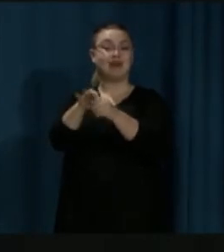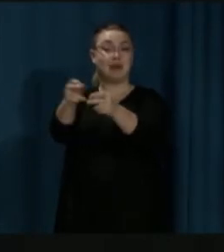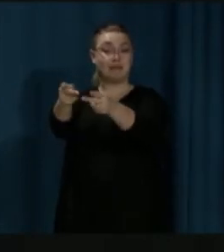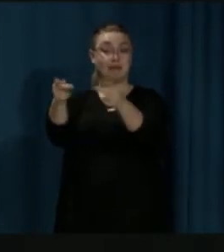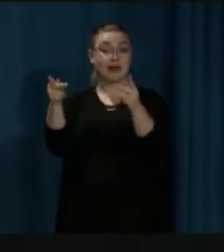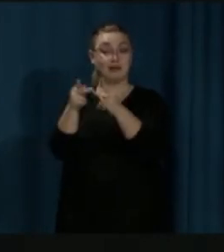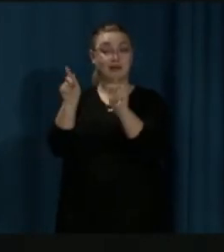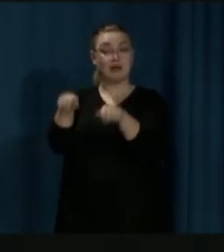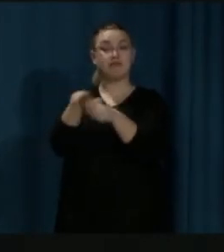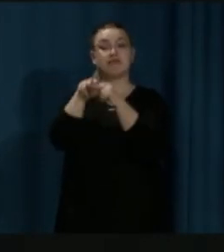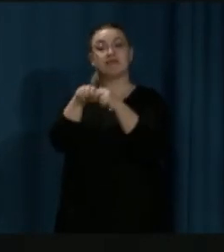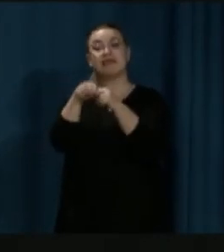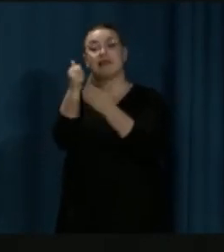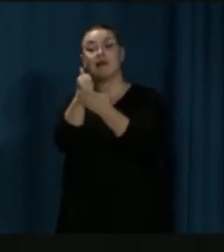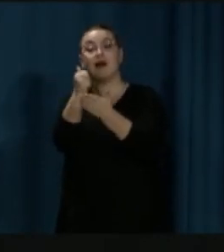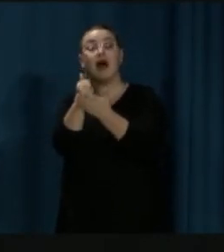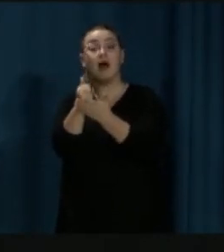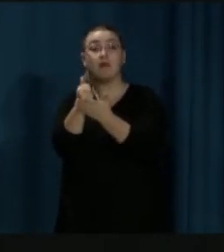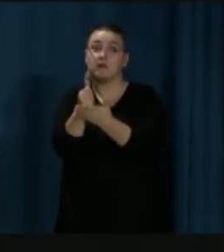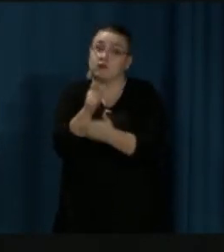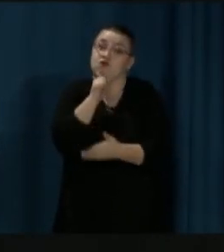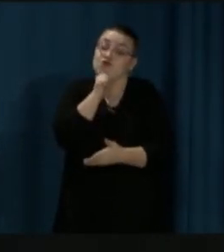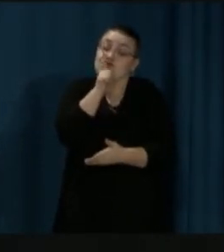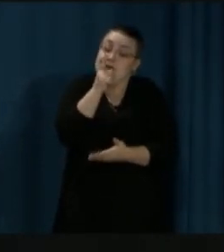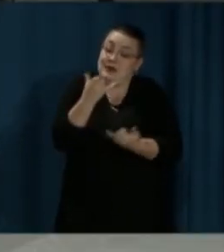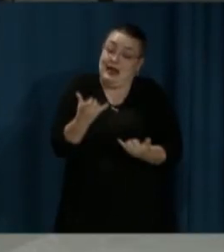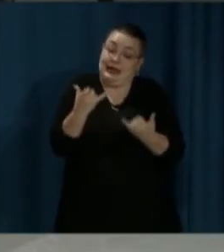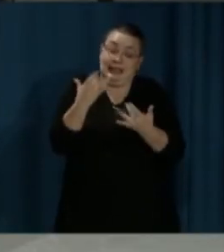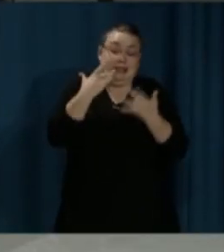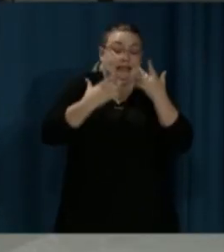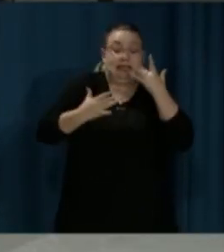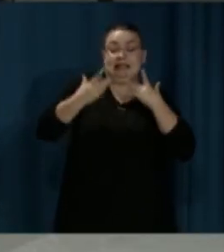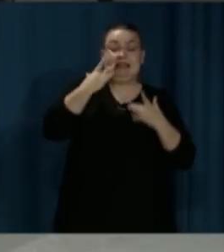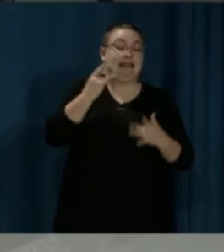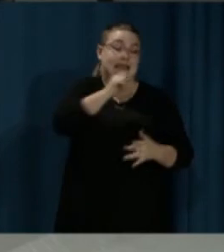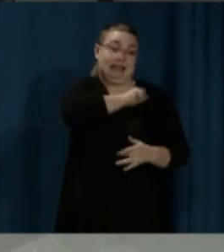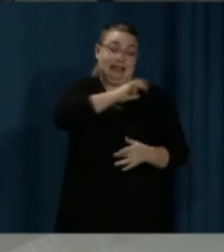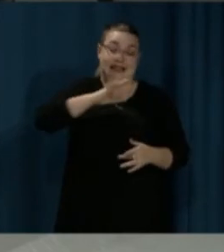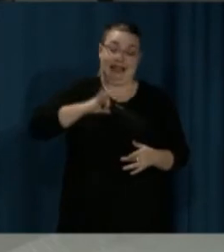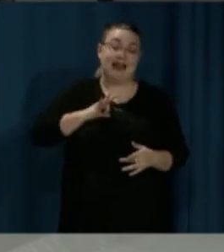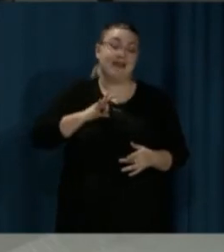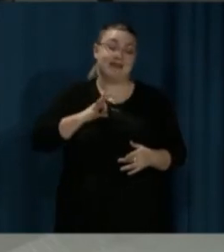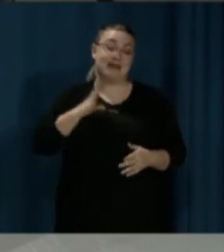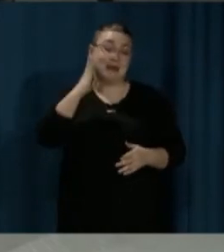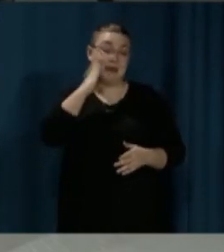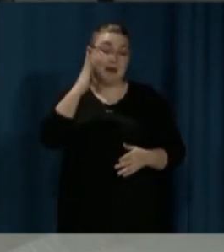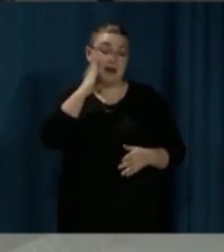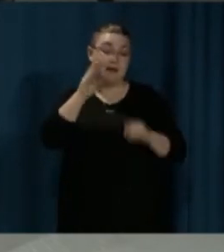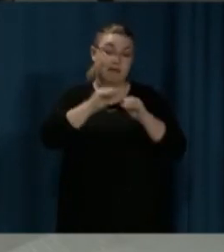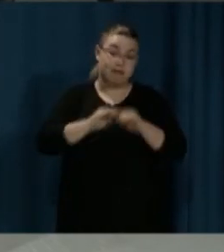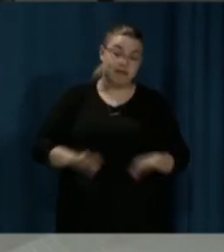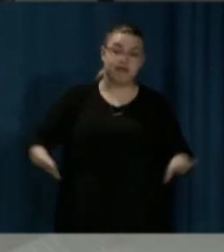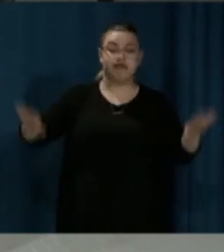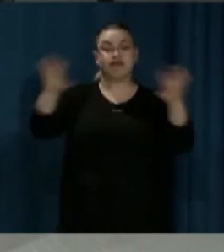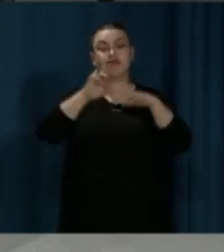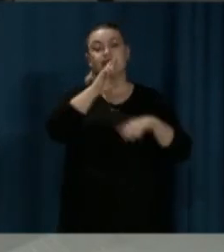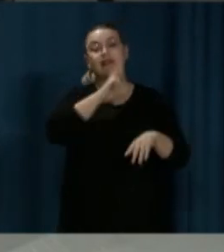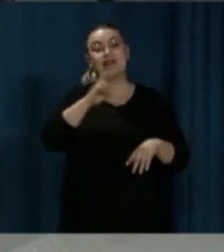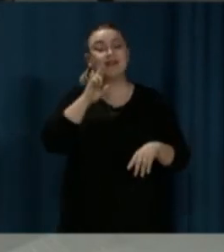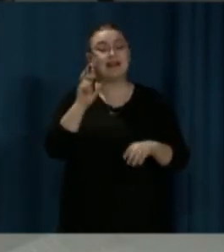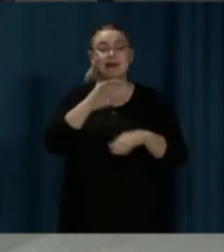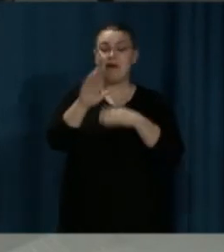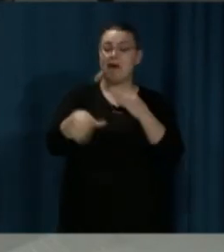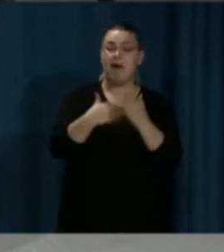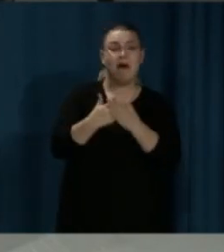And we can tell just by the staffing needs that we see at the local restaurants and coffee shops that